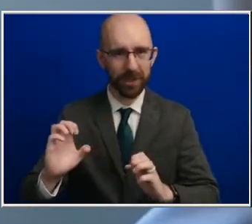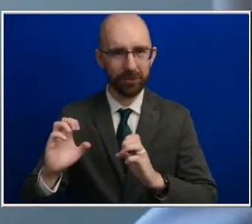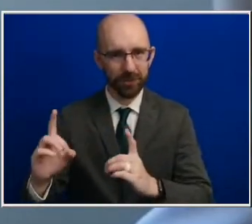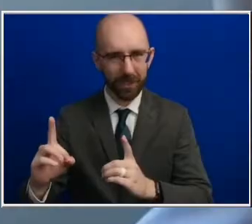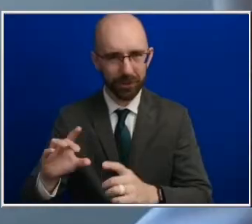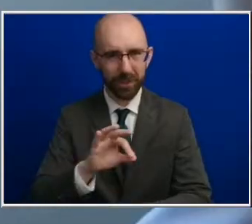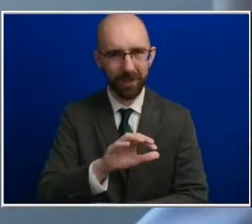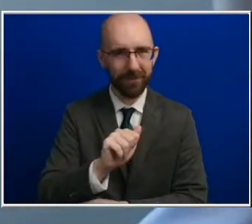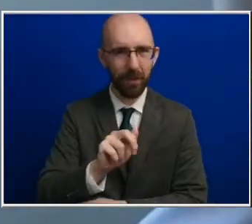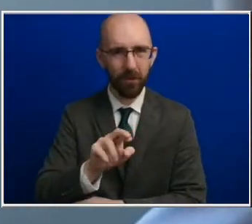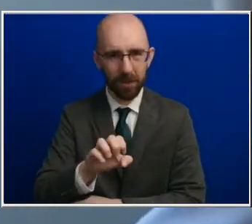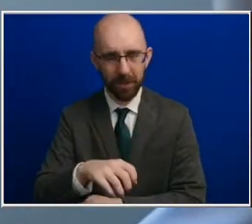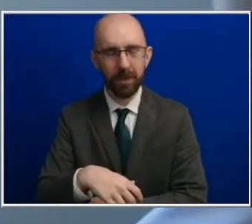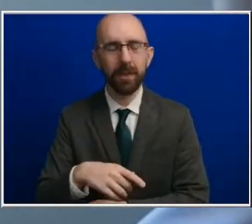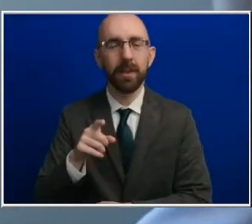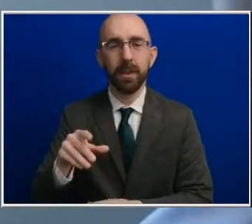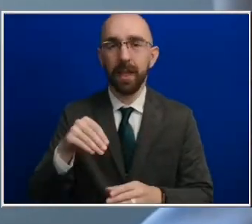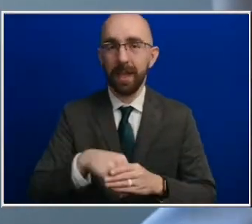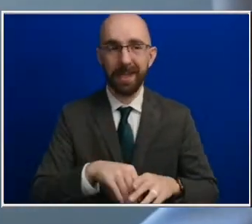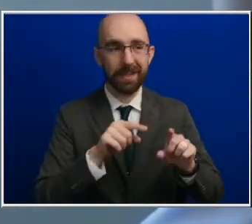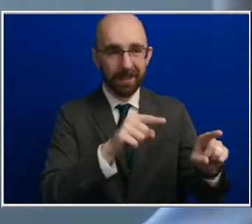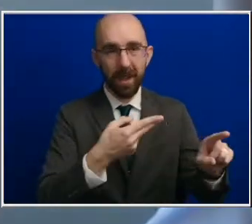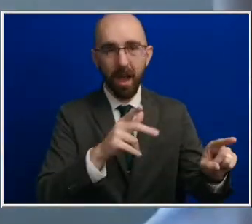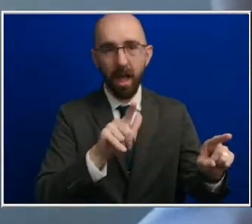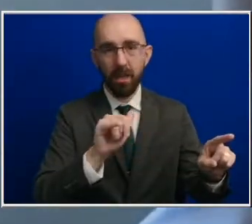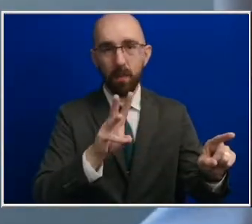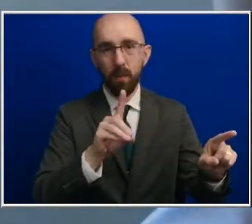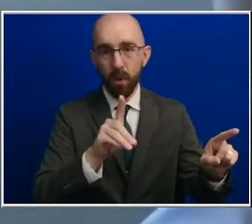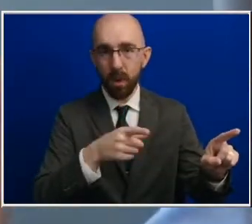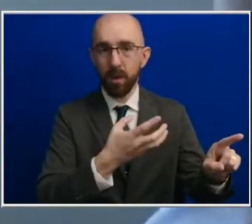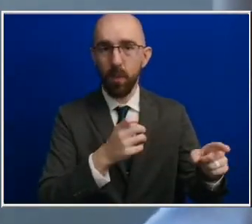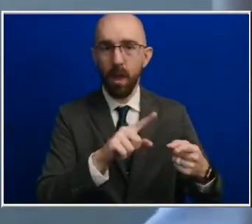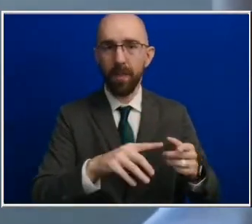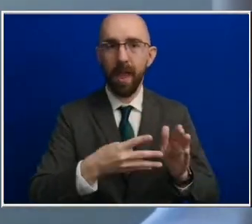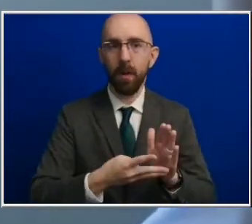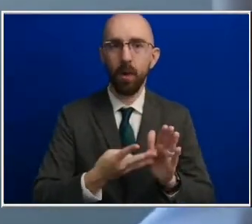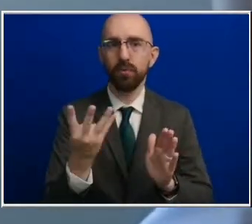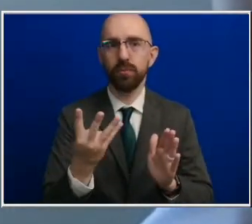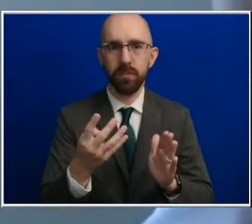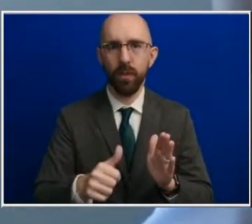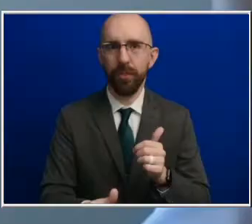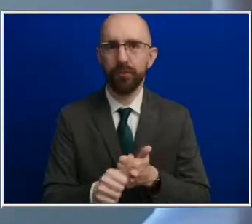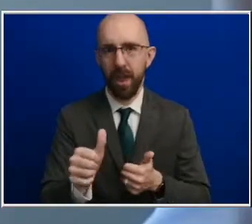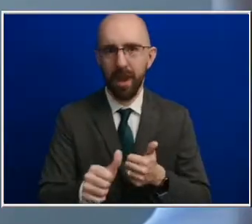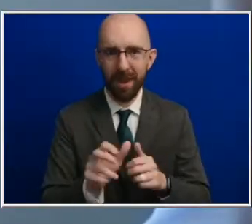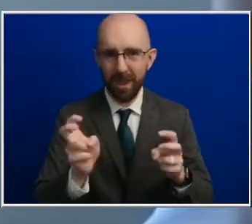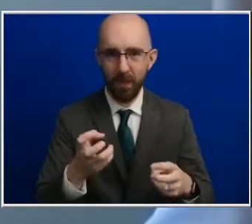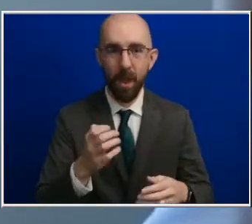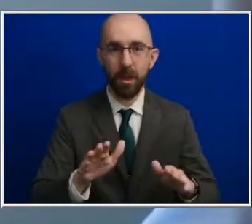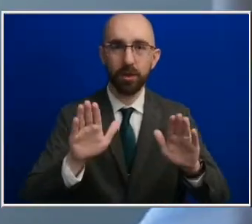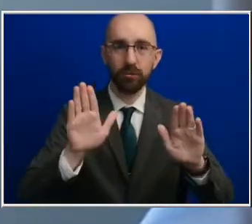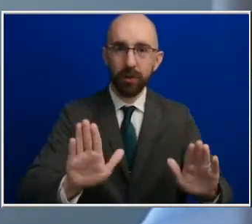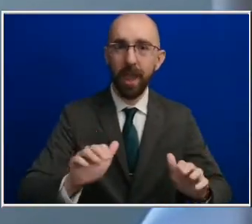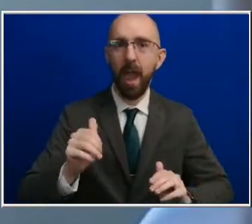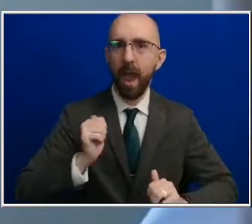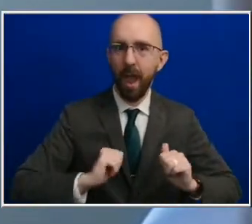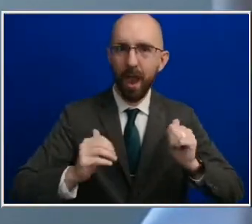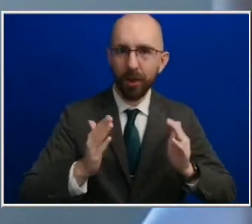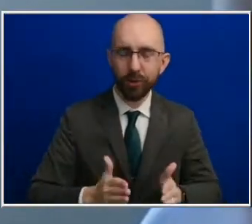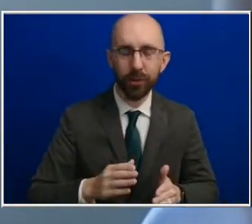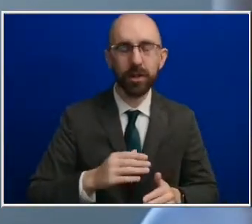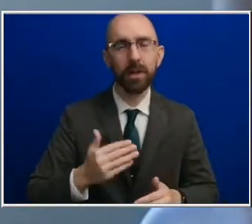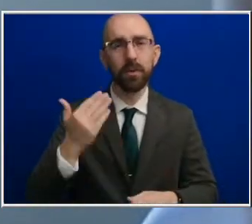education. And in Hollywood, you want that quadruple threat. You want to be a great actor, you want to know how